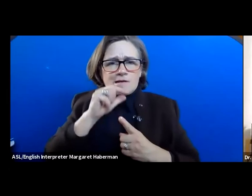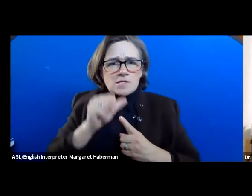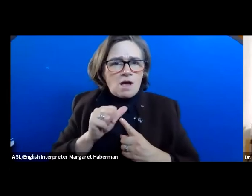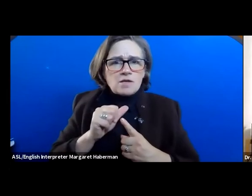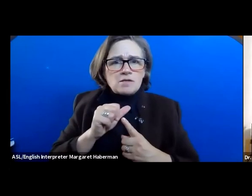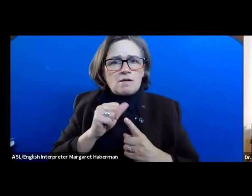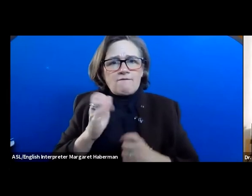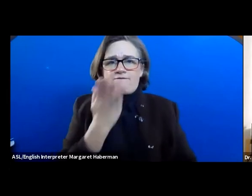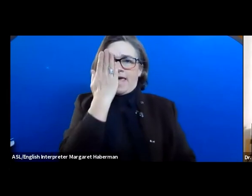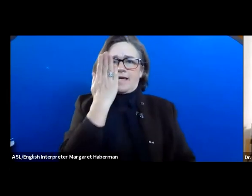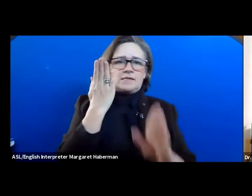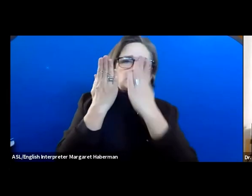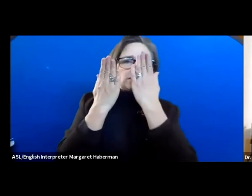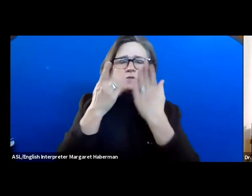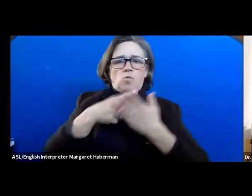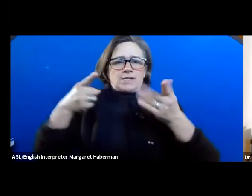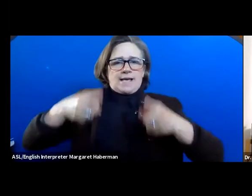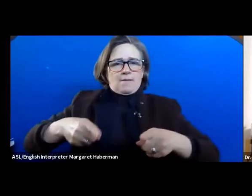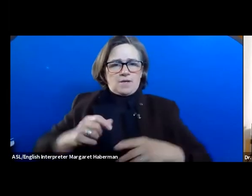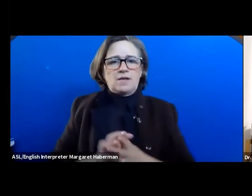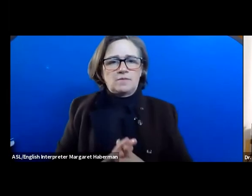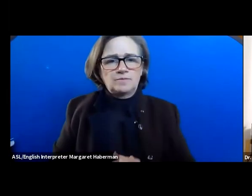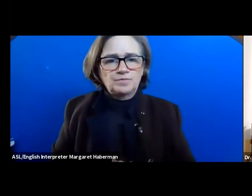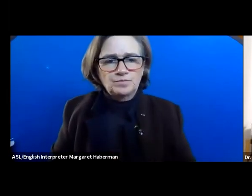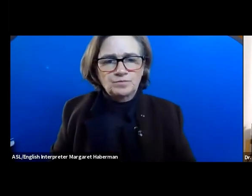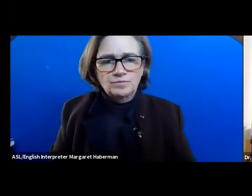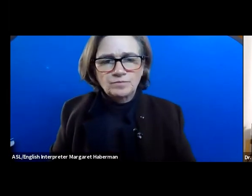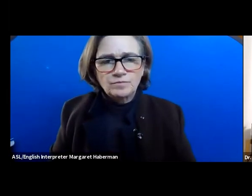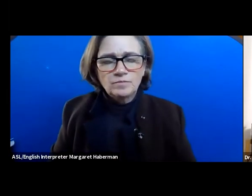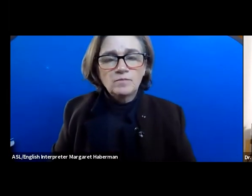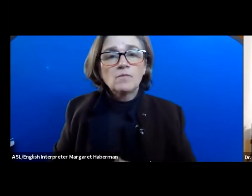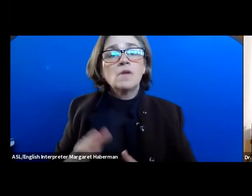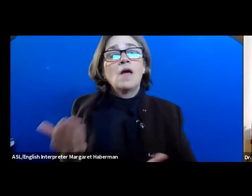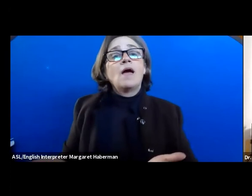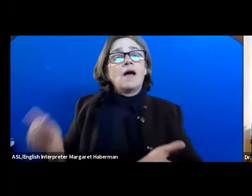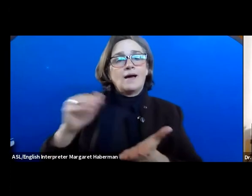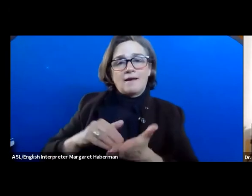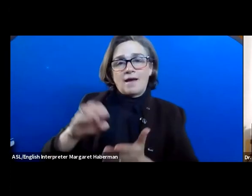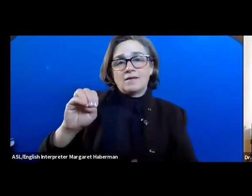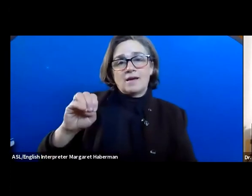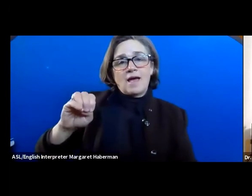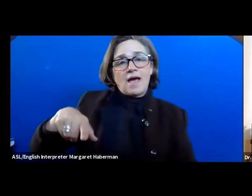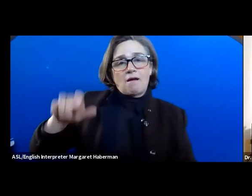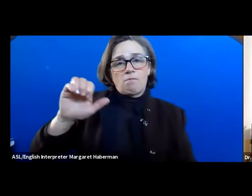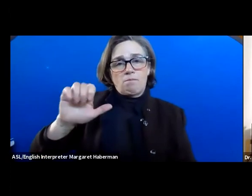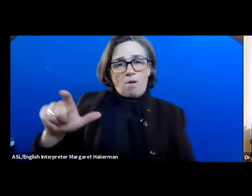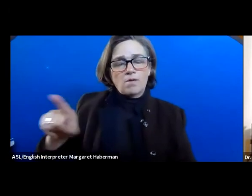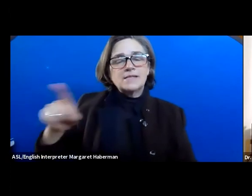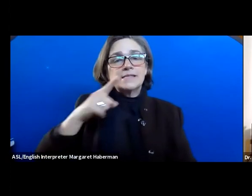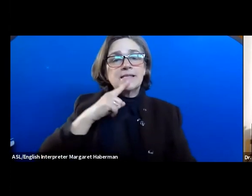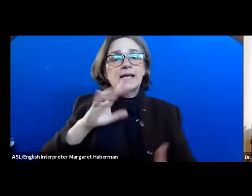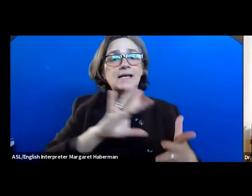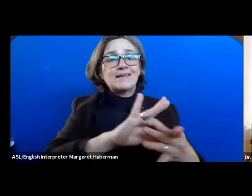Eqbal. And he writes, collectives of oppressed people discover themselves, their